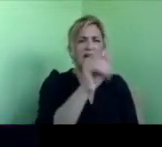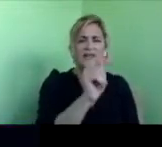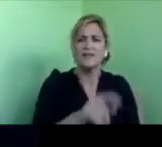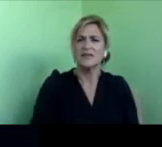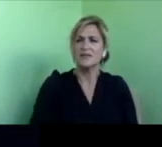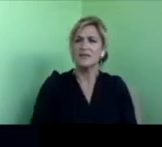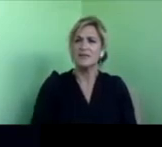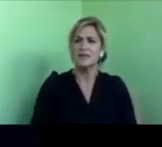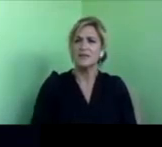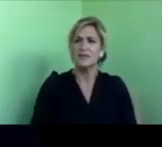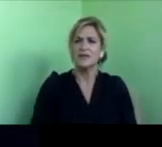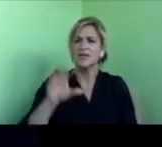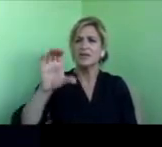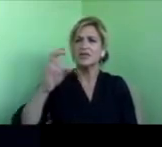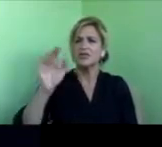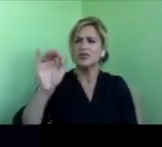Chink.